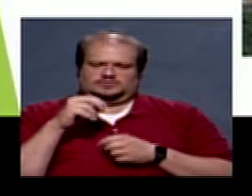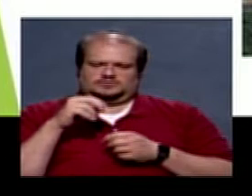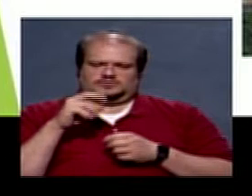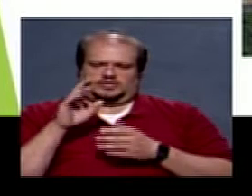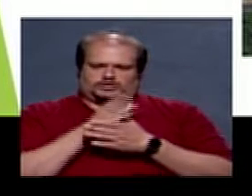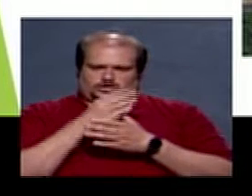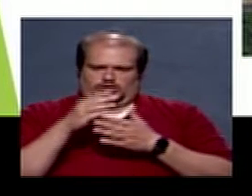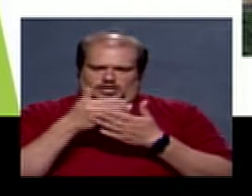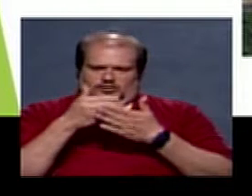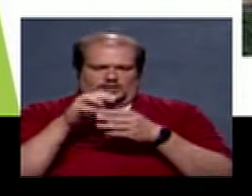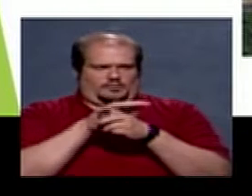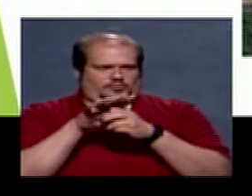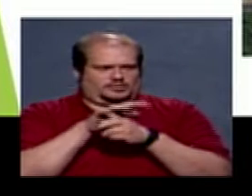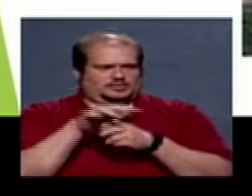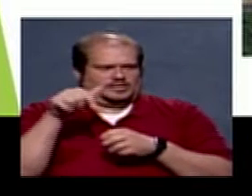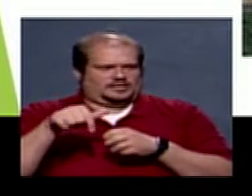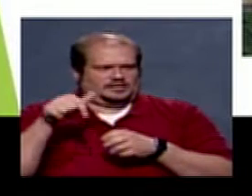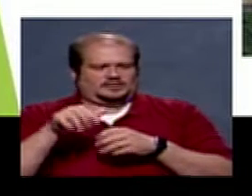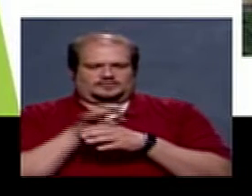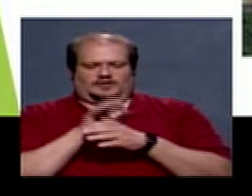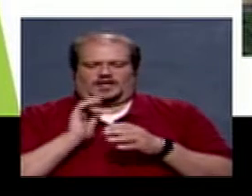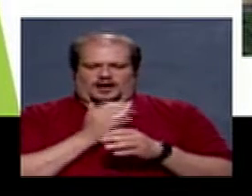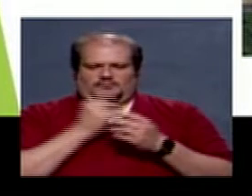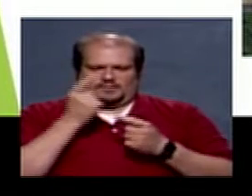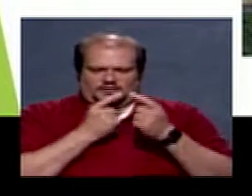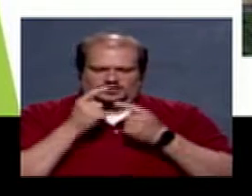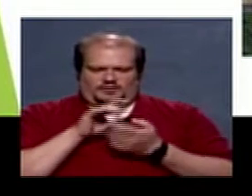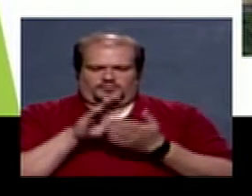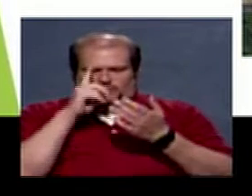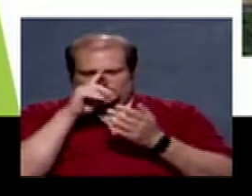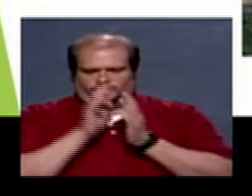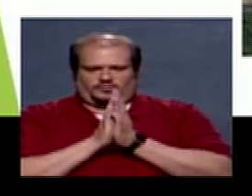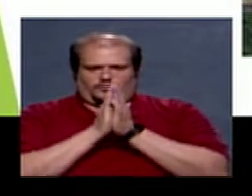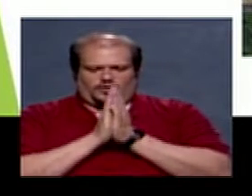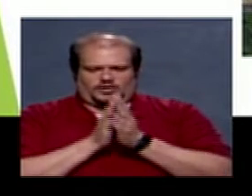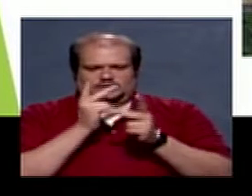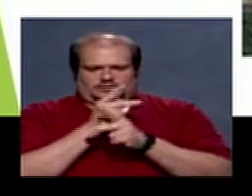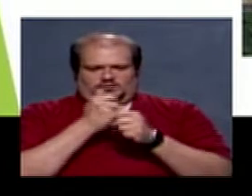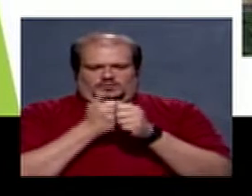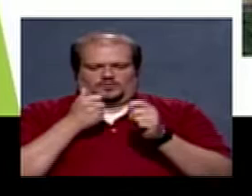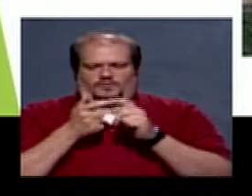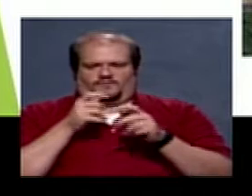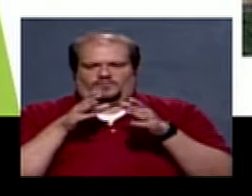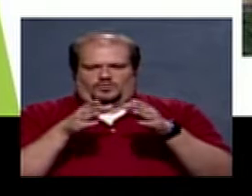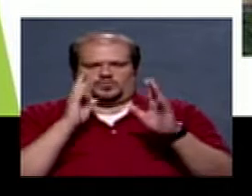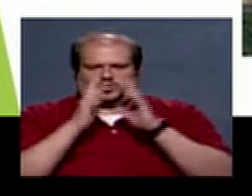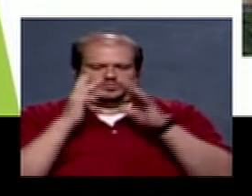neighborhoods. This facilitates our meditative approach of prayers, keeping away from the roadside.